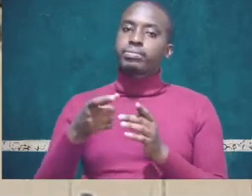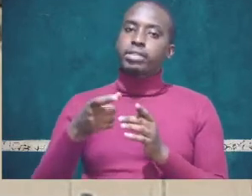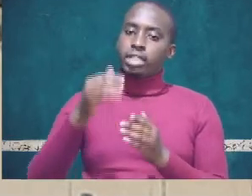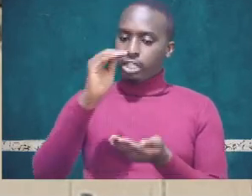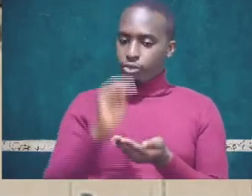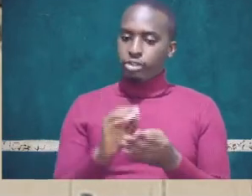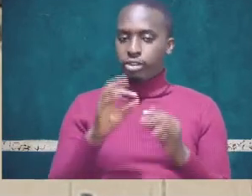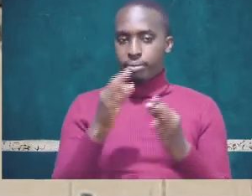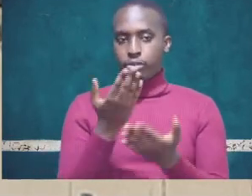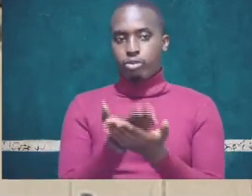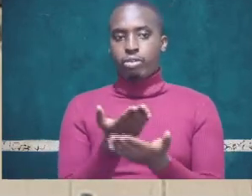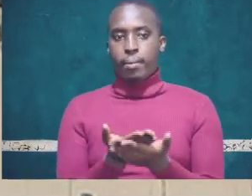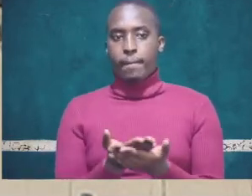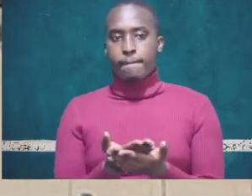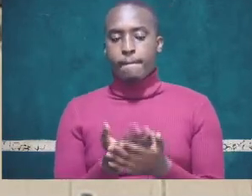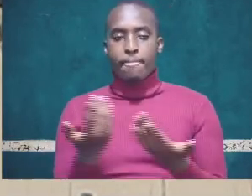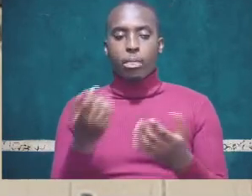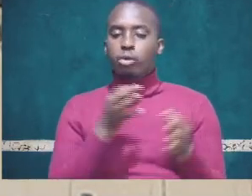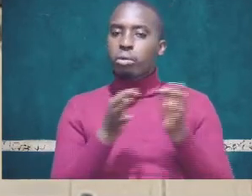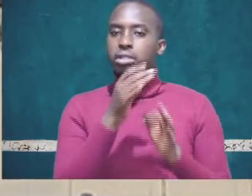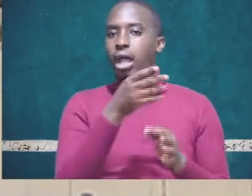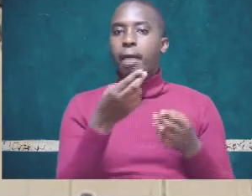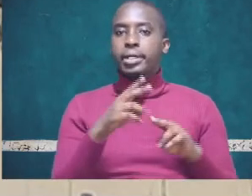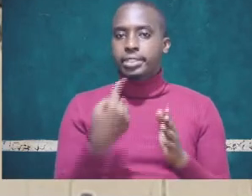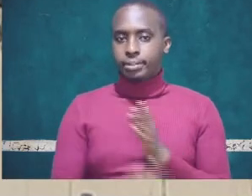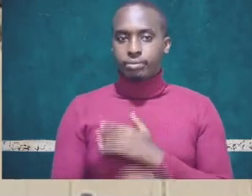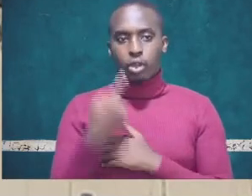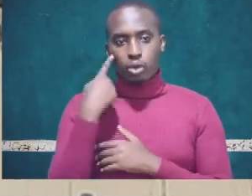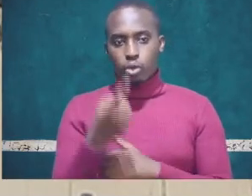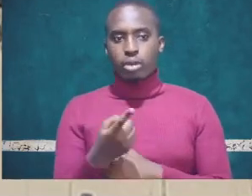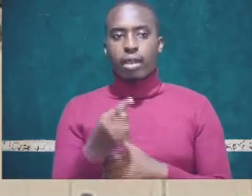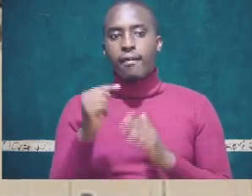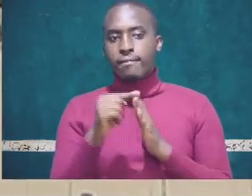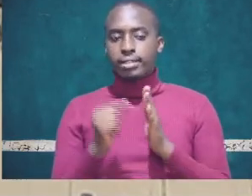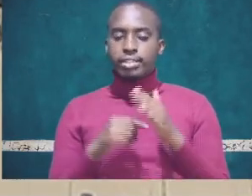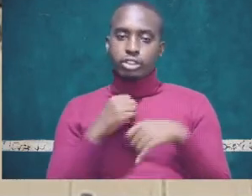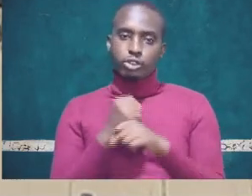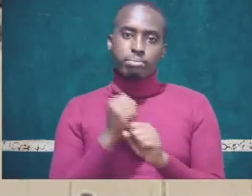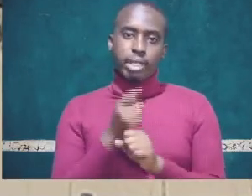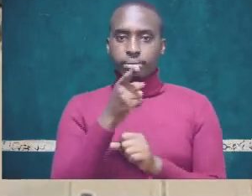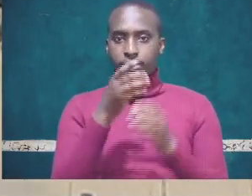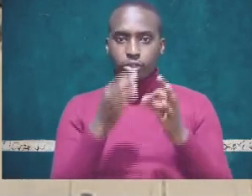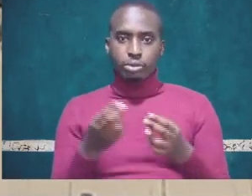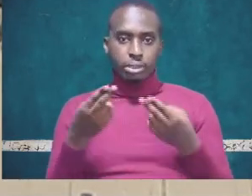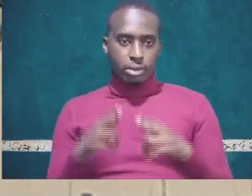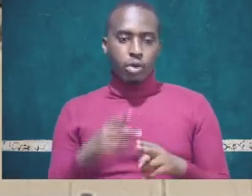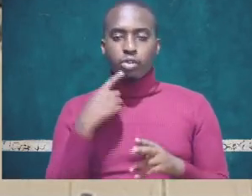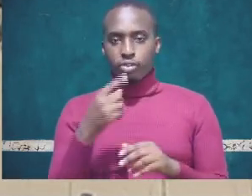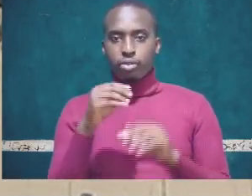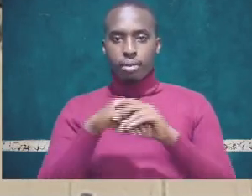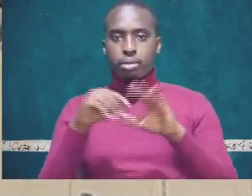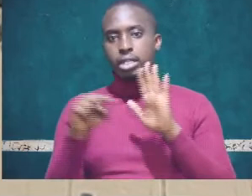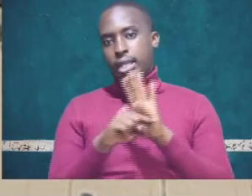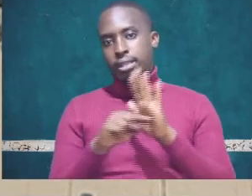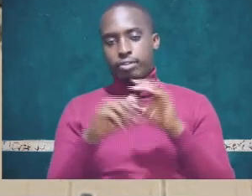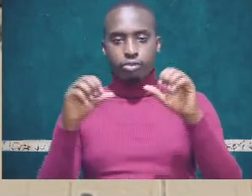please account for this situation? Now, look at factors that influence demand, and then you turn them or you state them in a negative